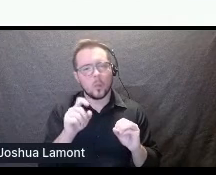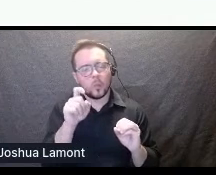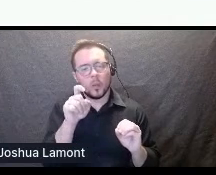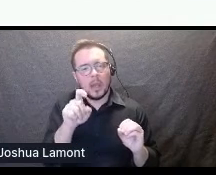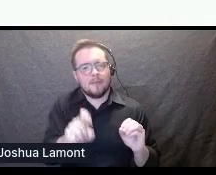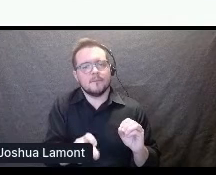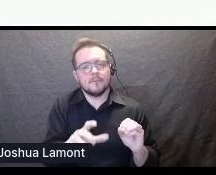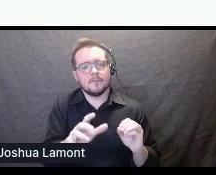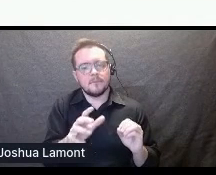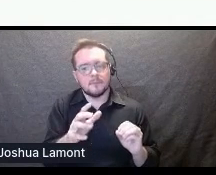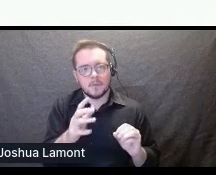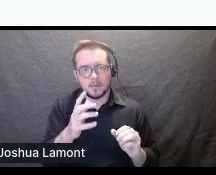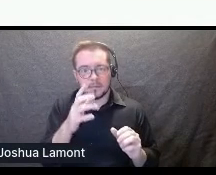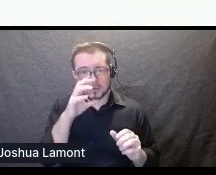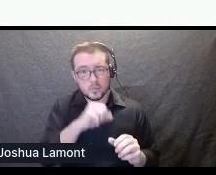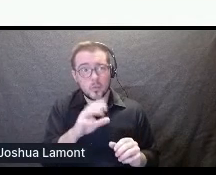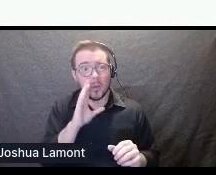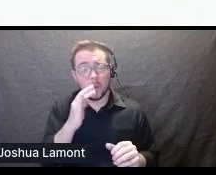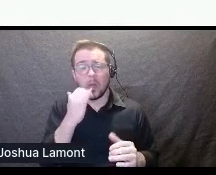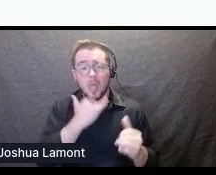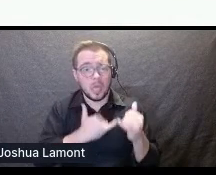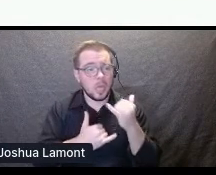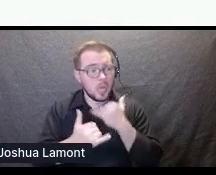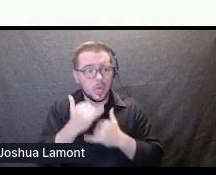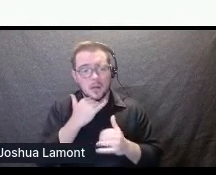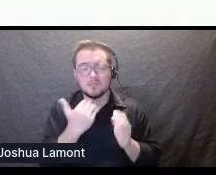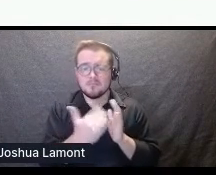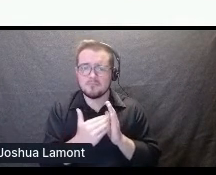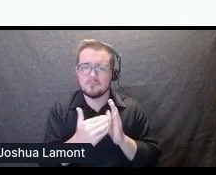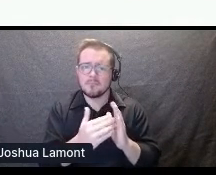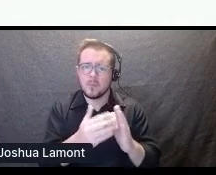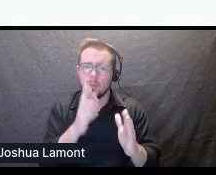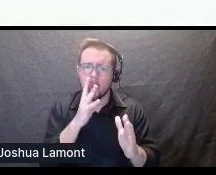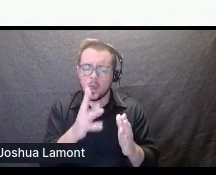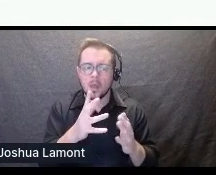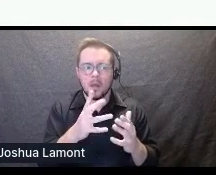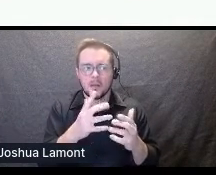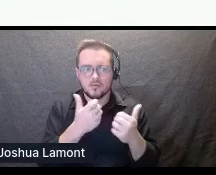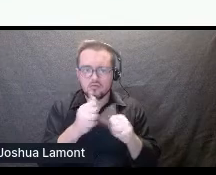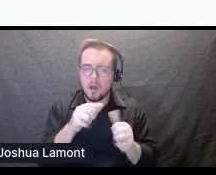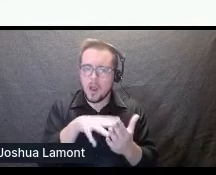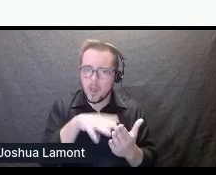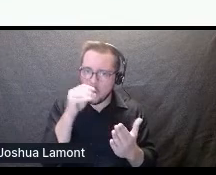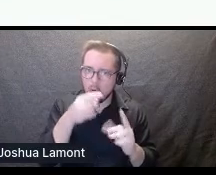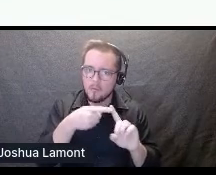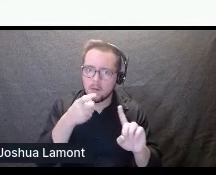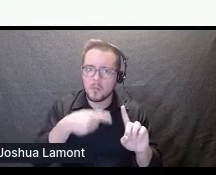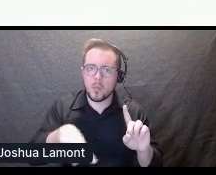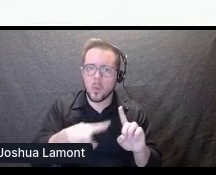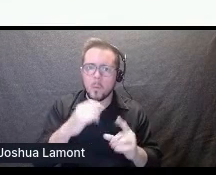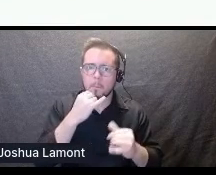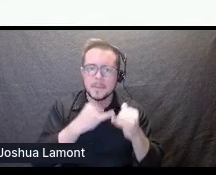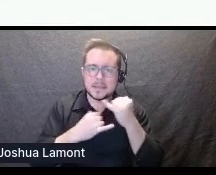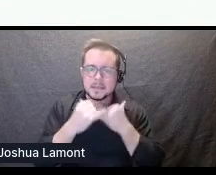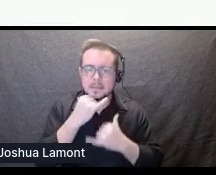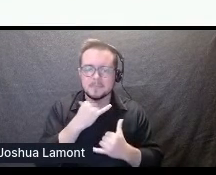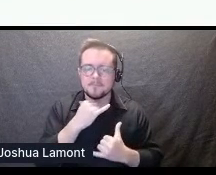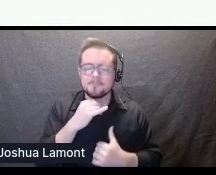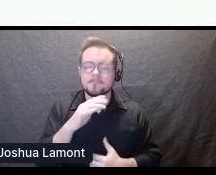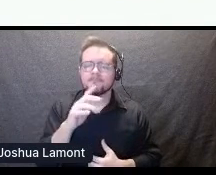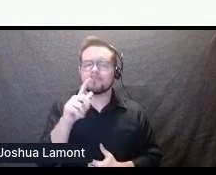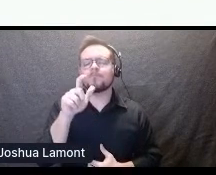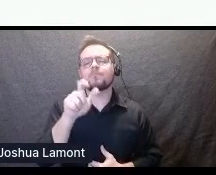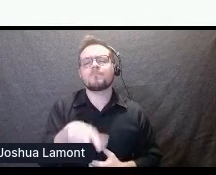that we'll make mistakes in the future and really look forward to learning from those mistakes. We also have to